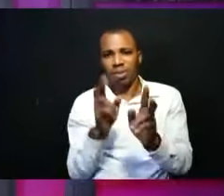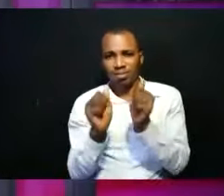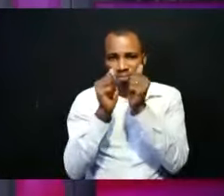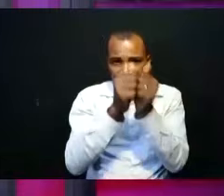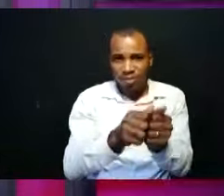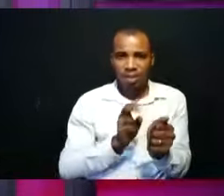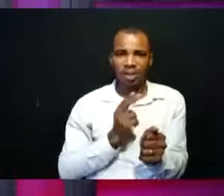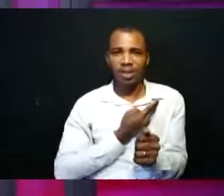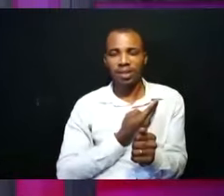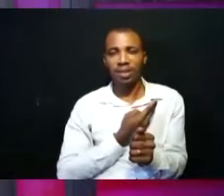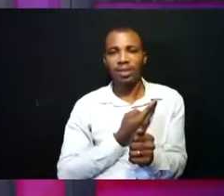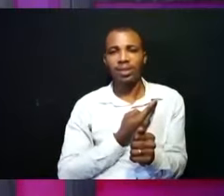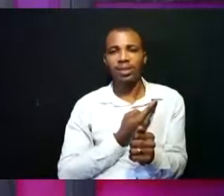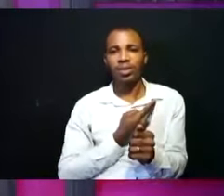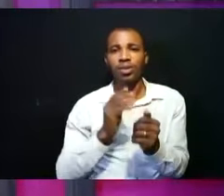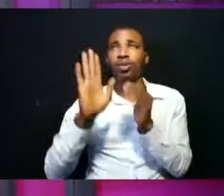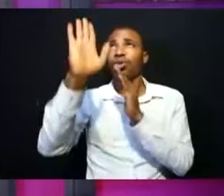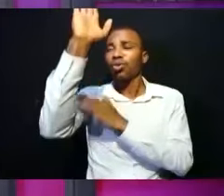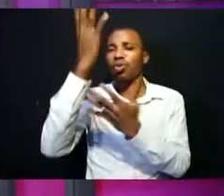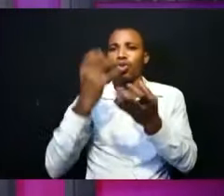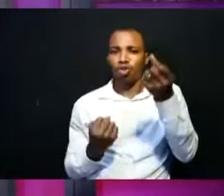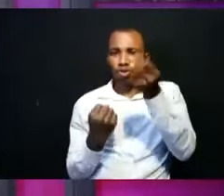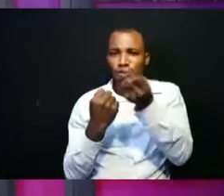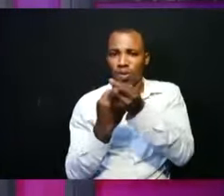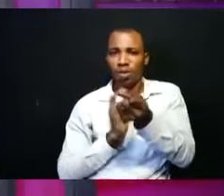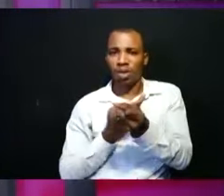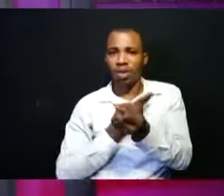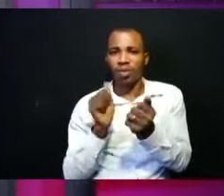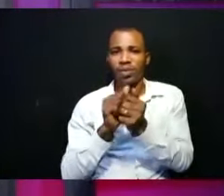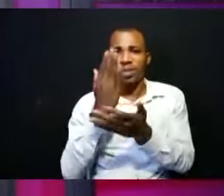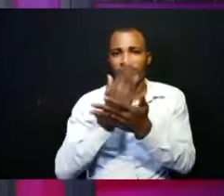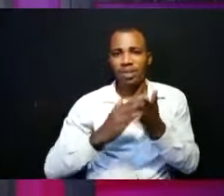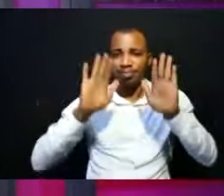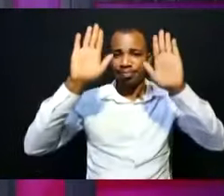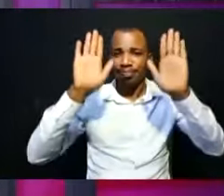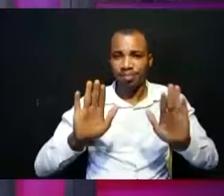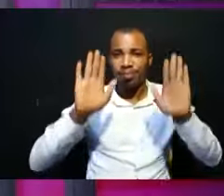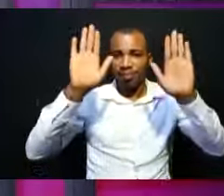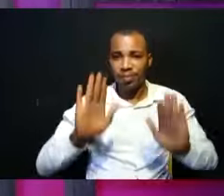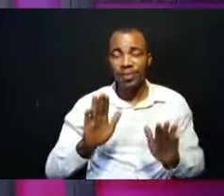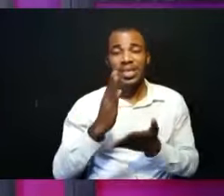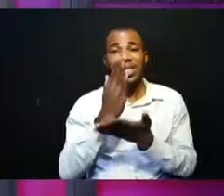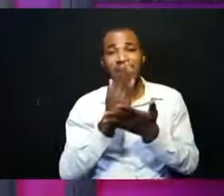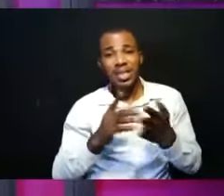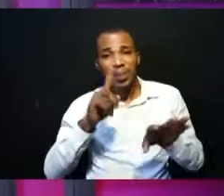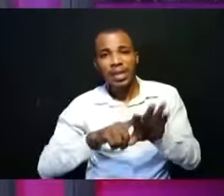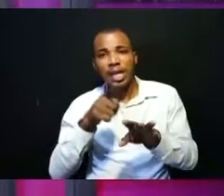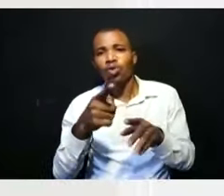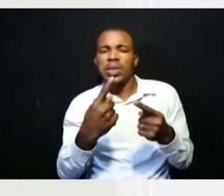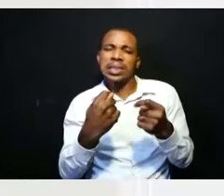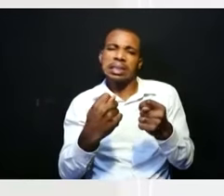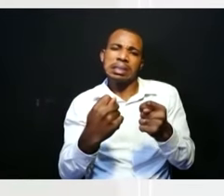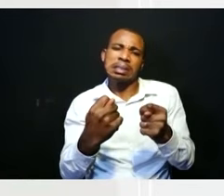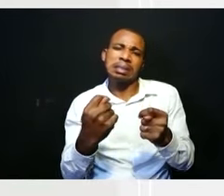backing us with signs and wonders. Sometimes you can see that you have come to your wit end.